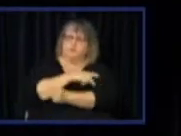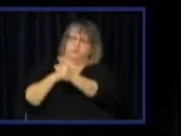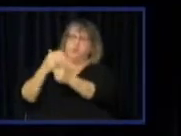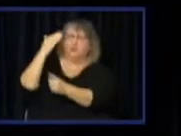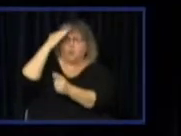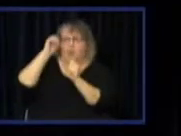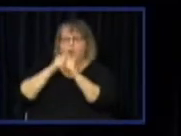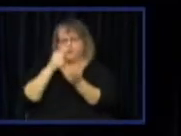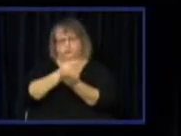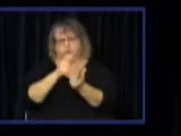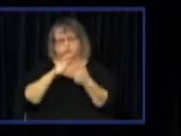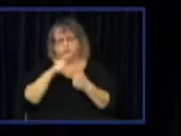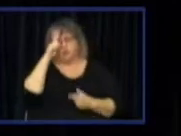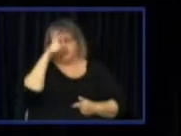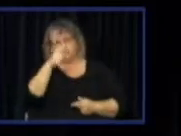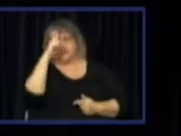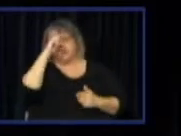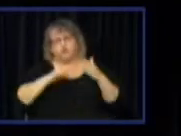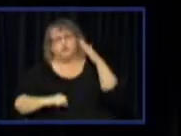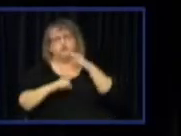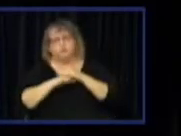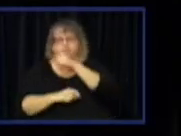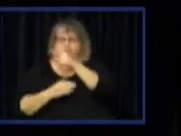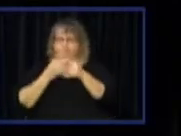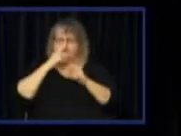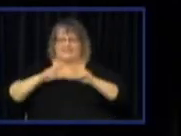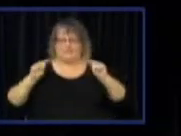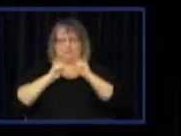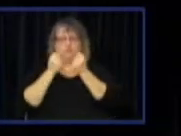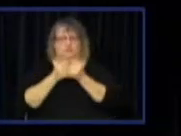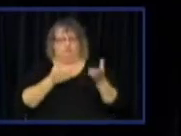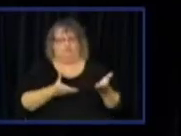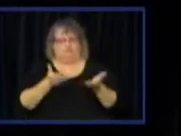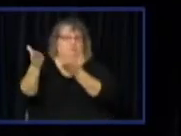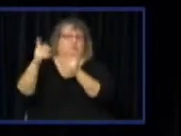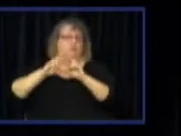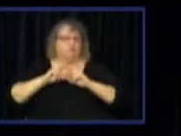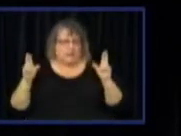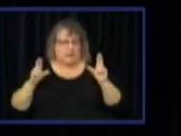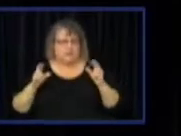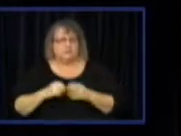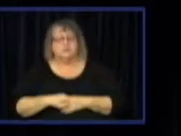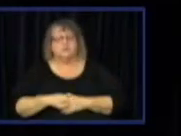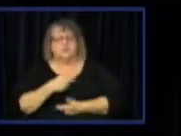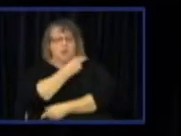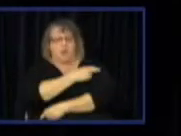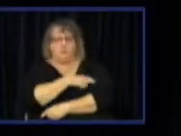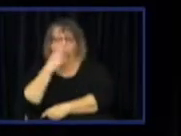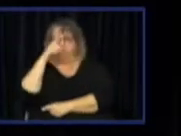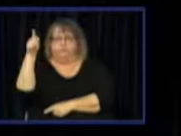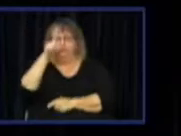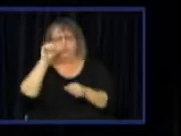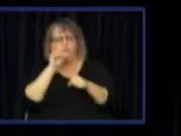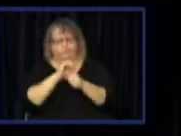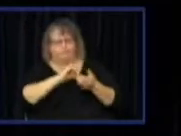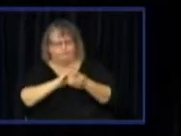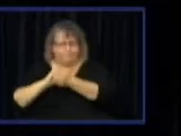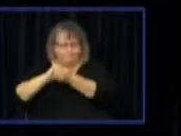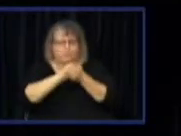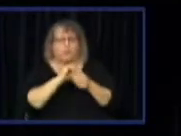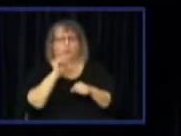treat stroke, that has stroke expertise available. And the hospitals in the state are working together to provide